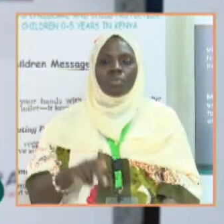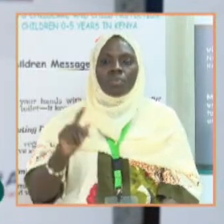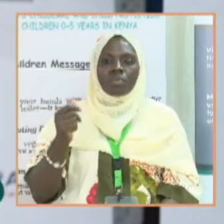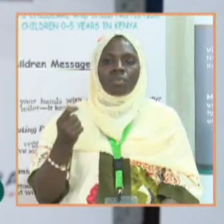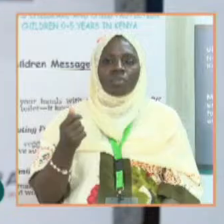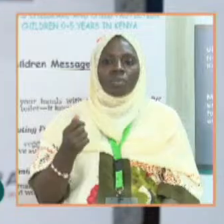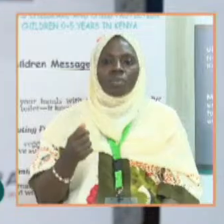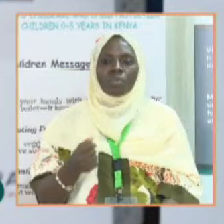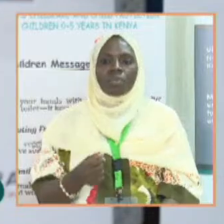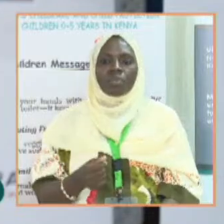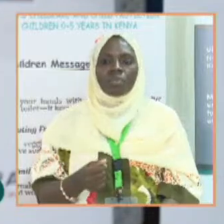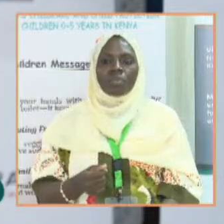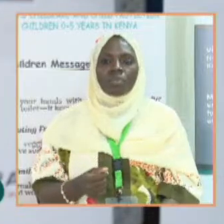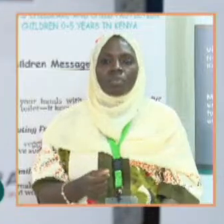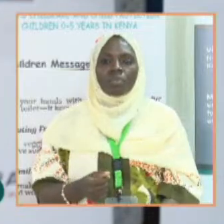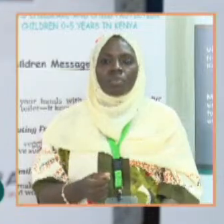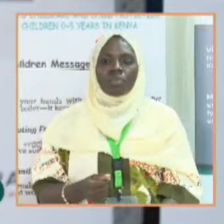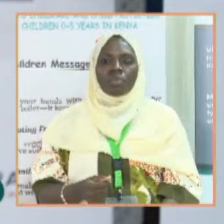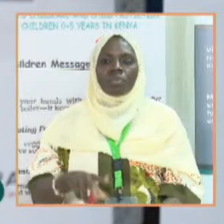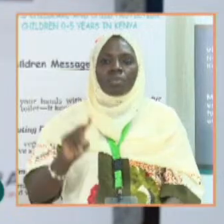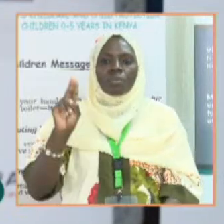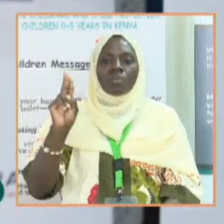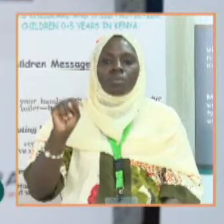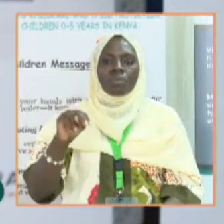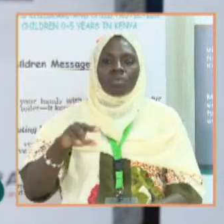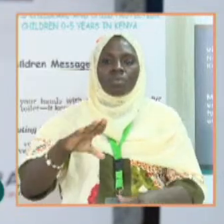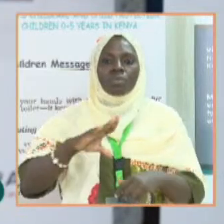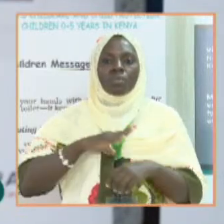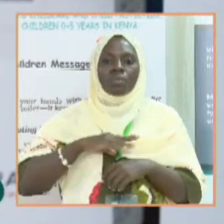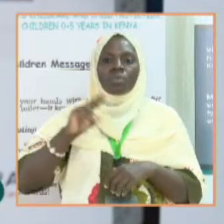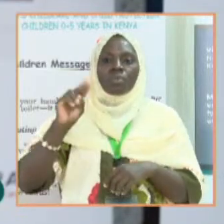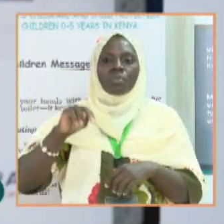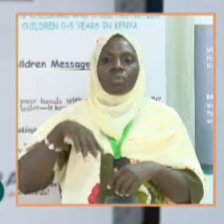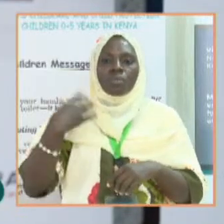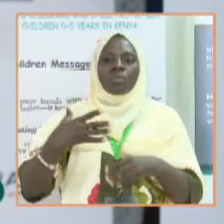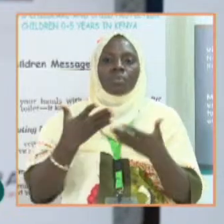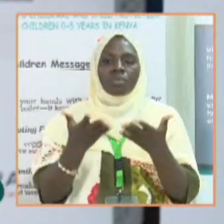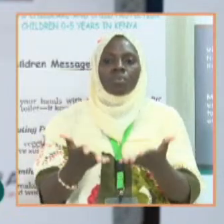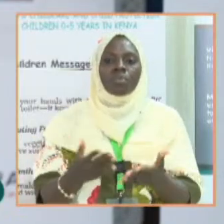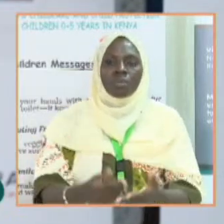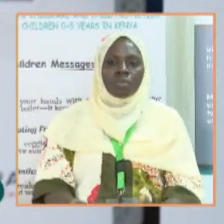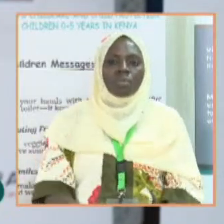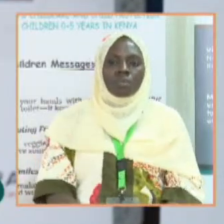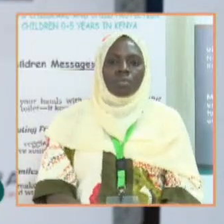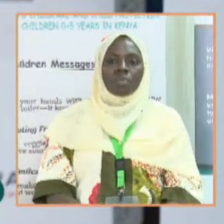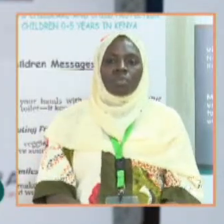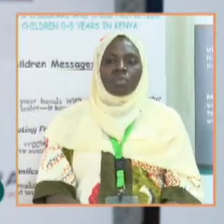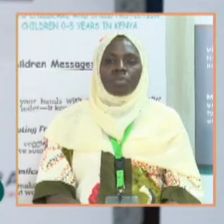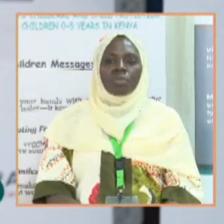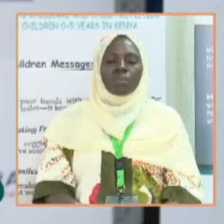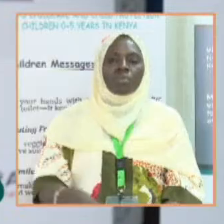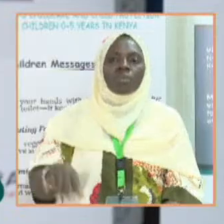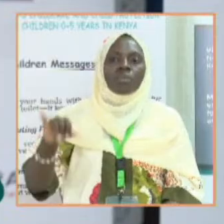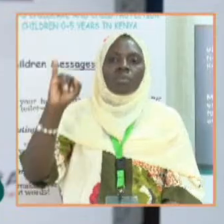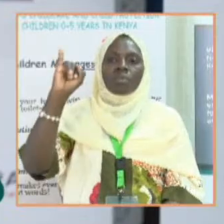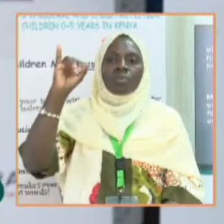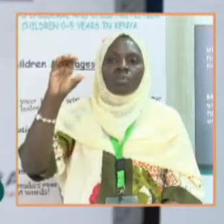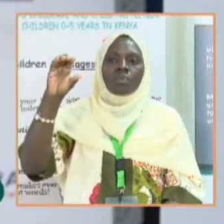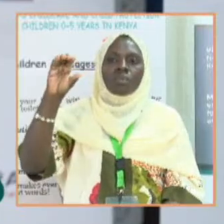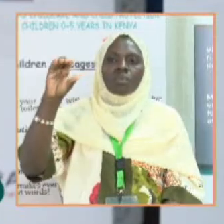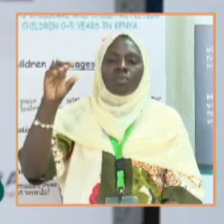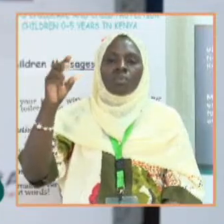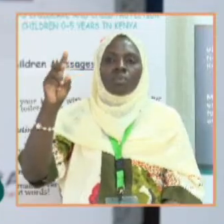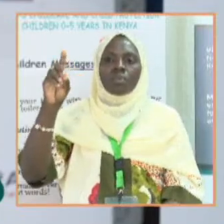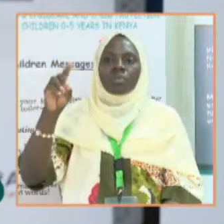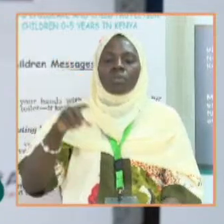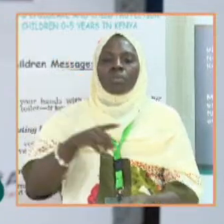that is inadequate and inconsistent. We also have donor fatigue and policy delays, and this is the ICD that we currently looking